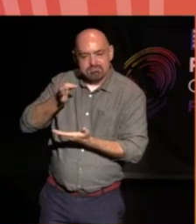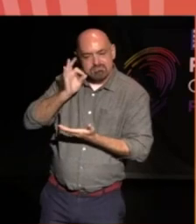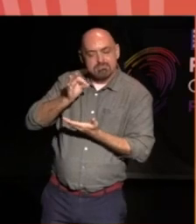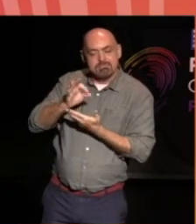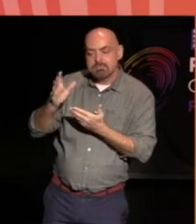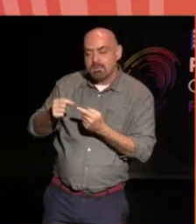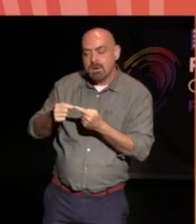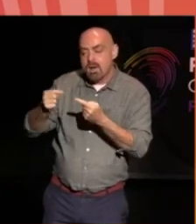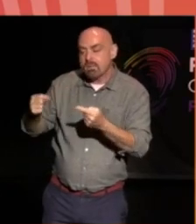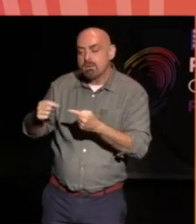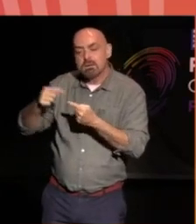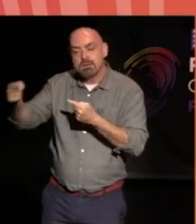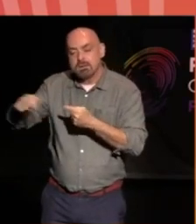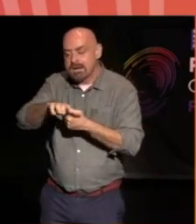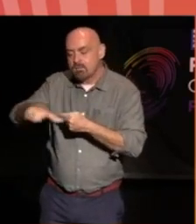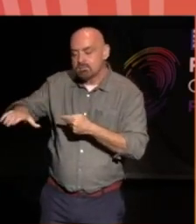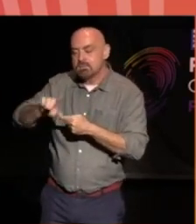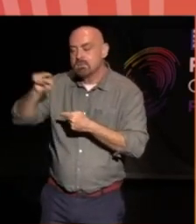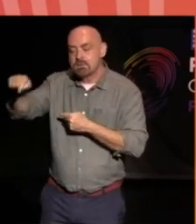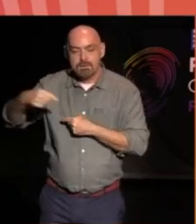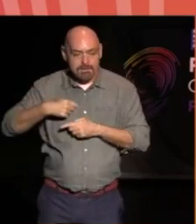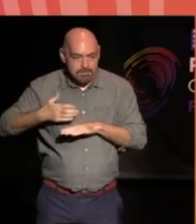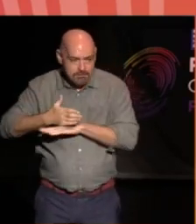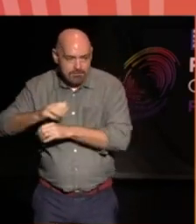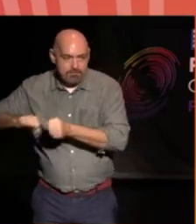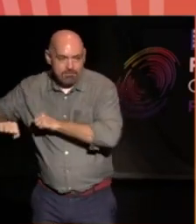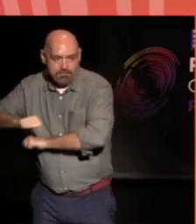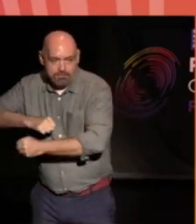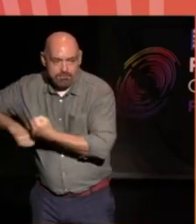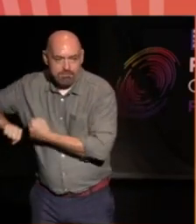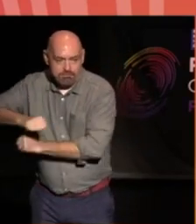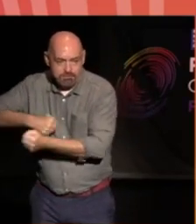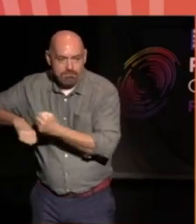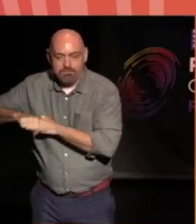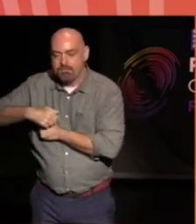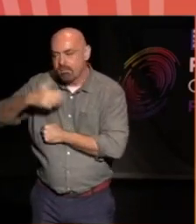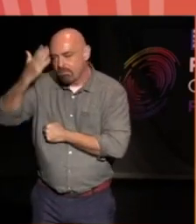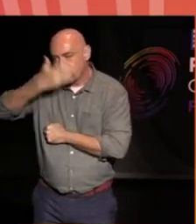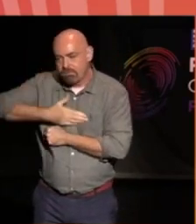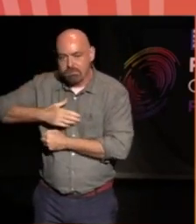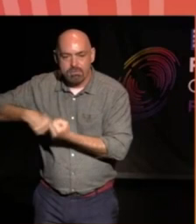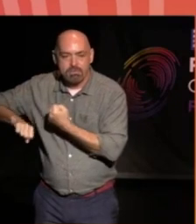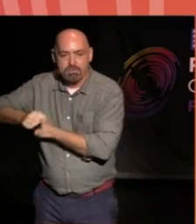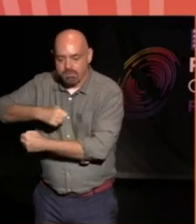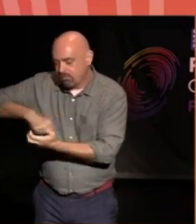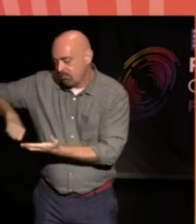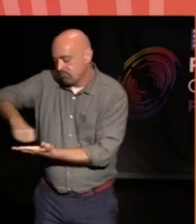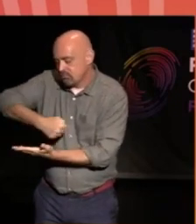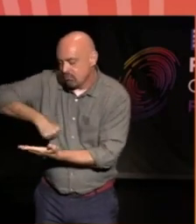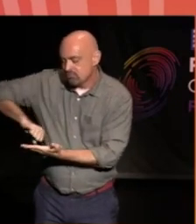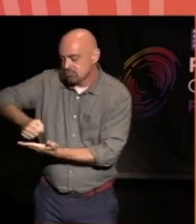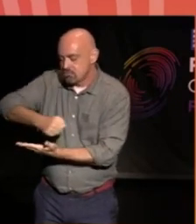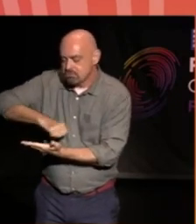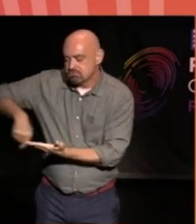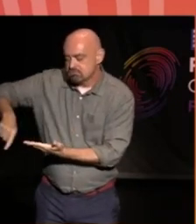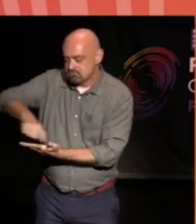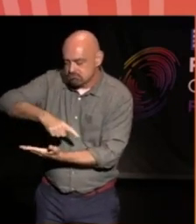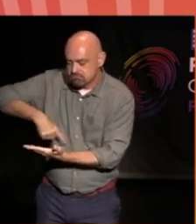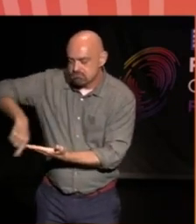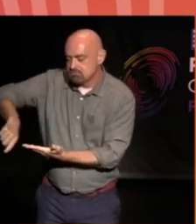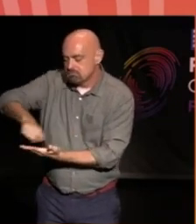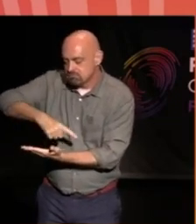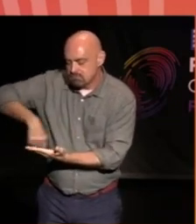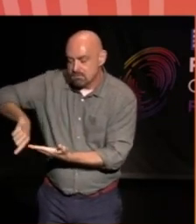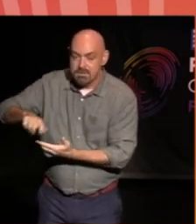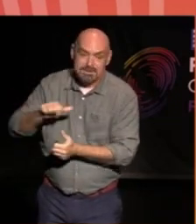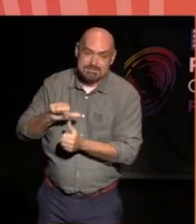other side of the counter, I work with the blankness, circling it with my hand as